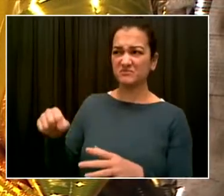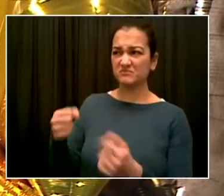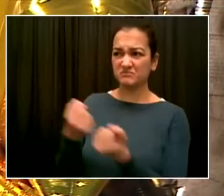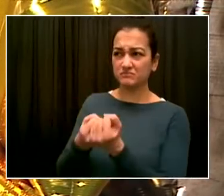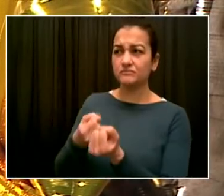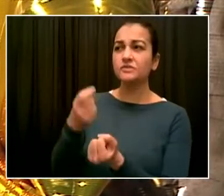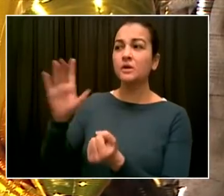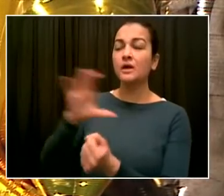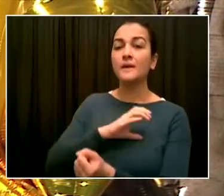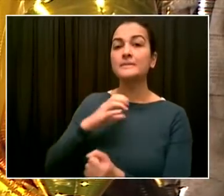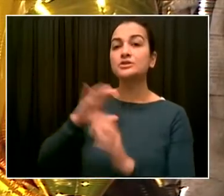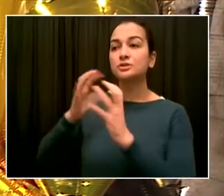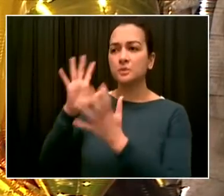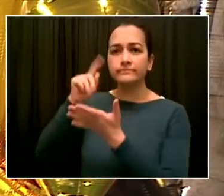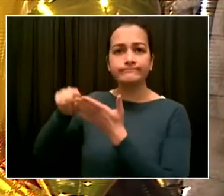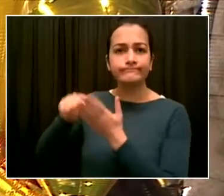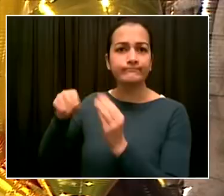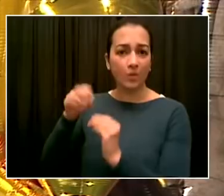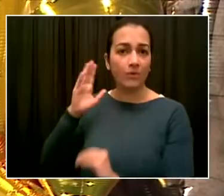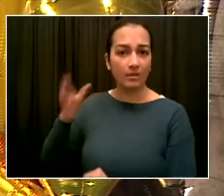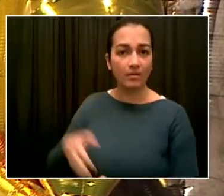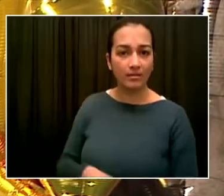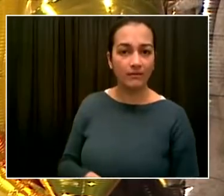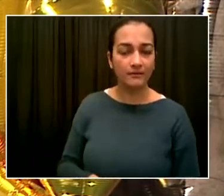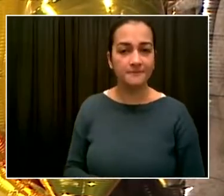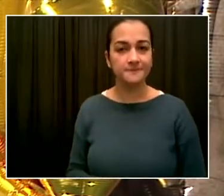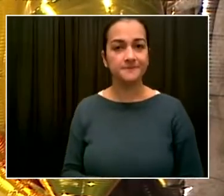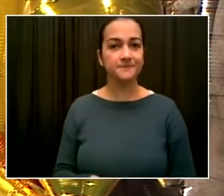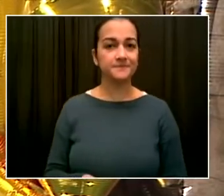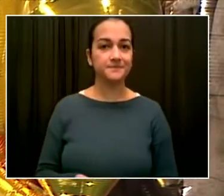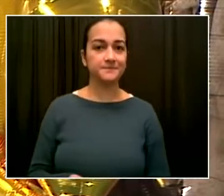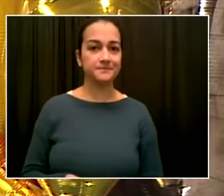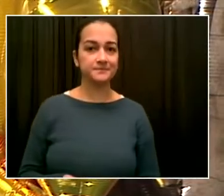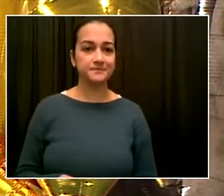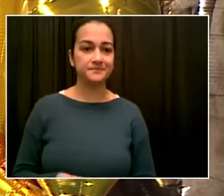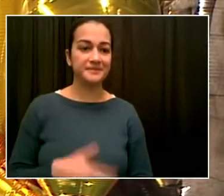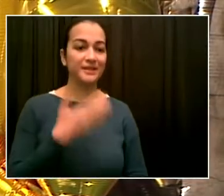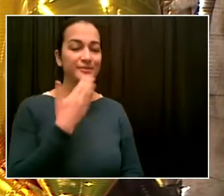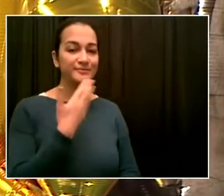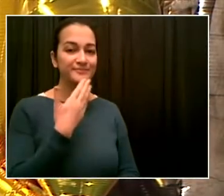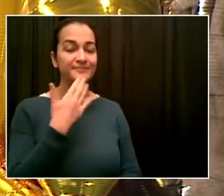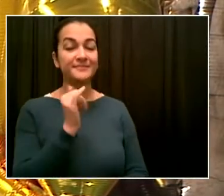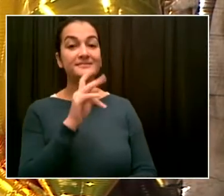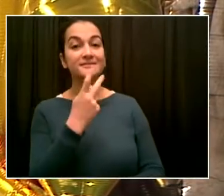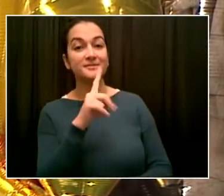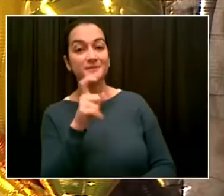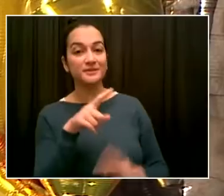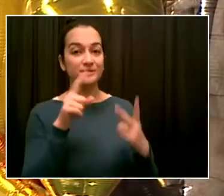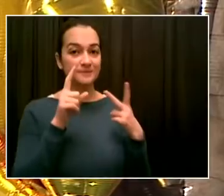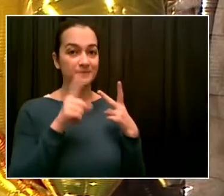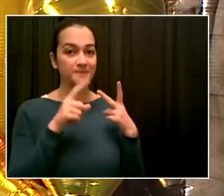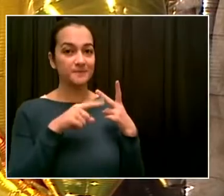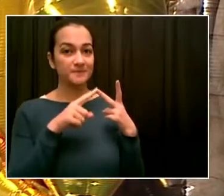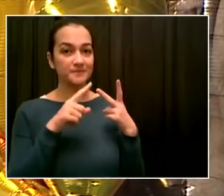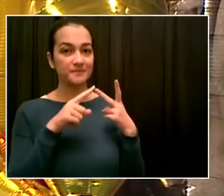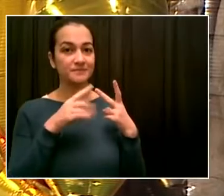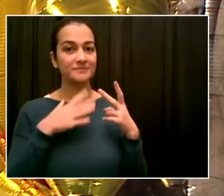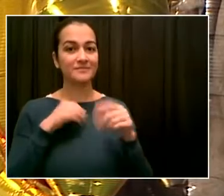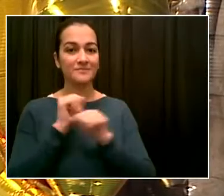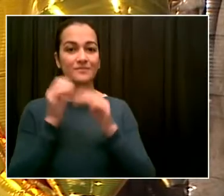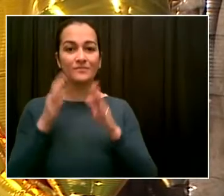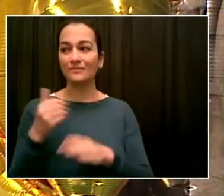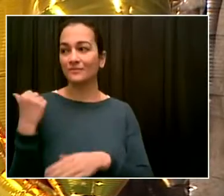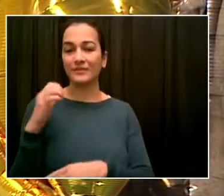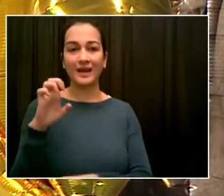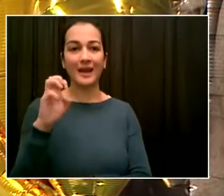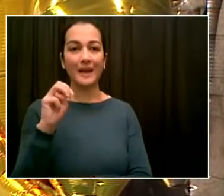Okay, thank you. And I had a question from my coworker, Anna Sterling. She's been looking into